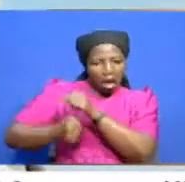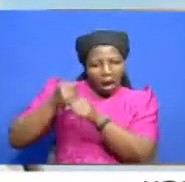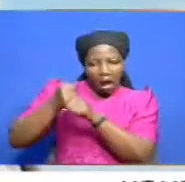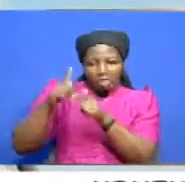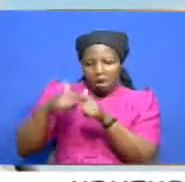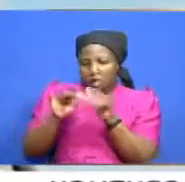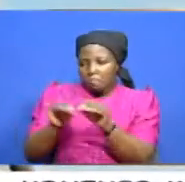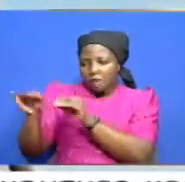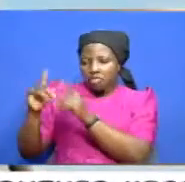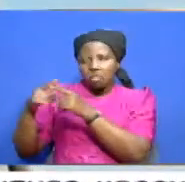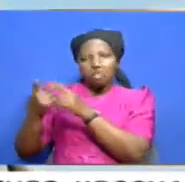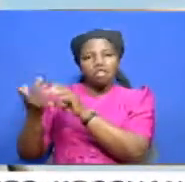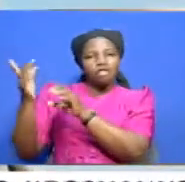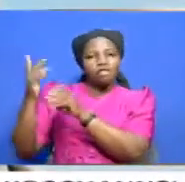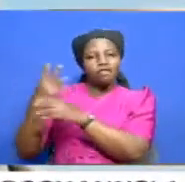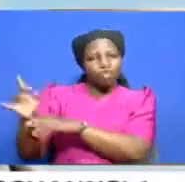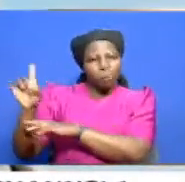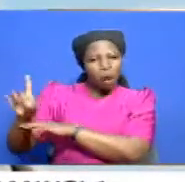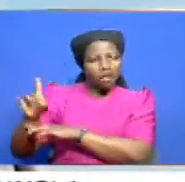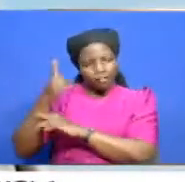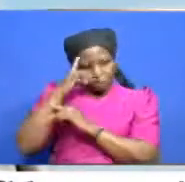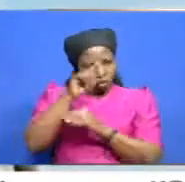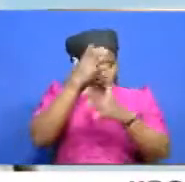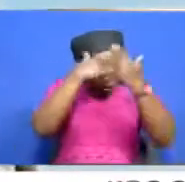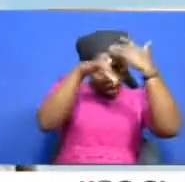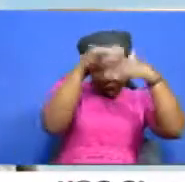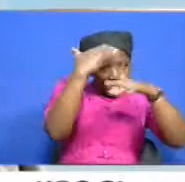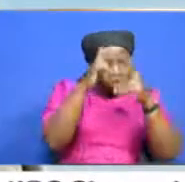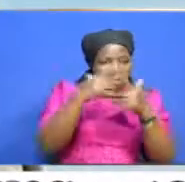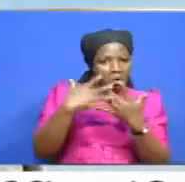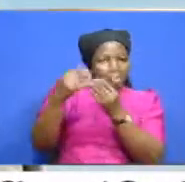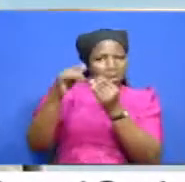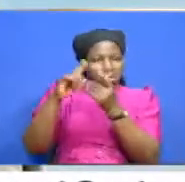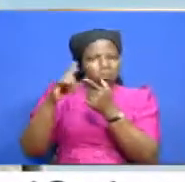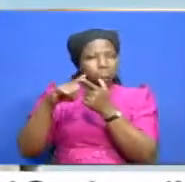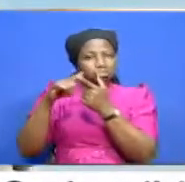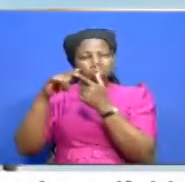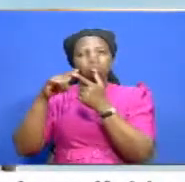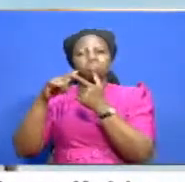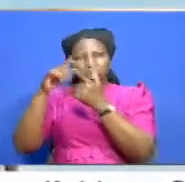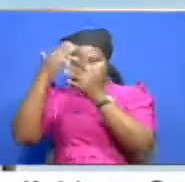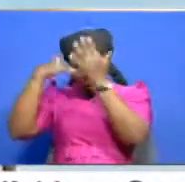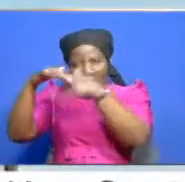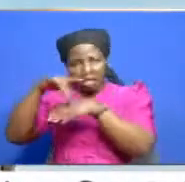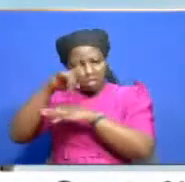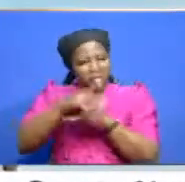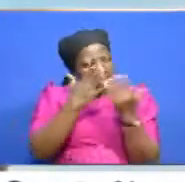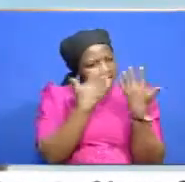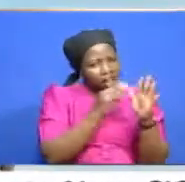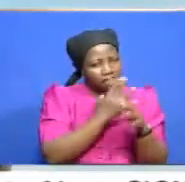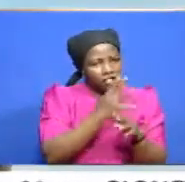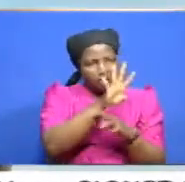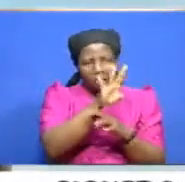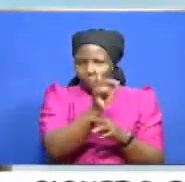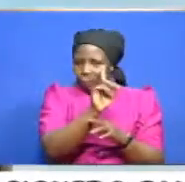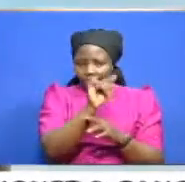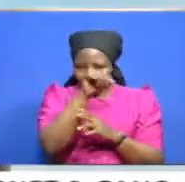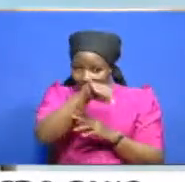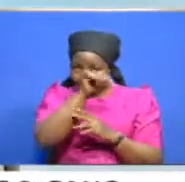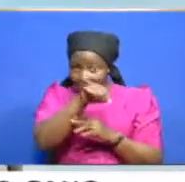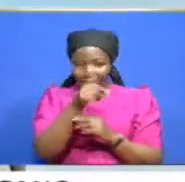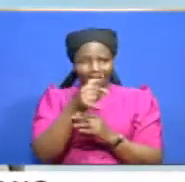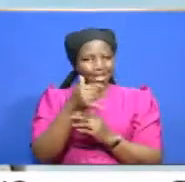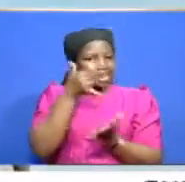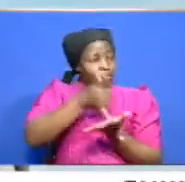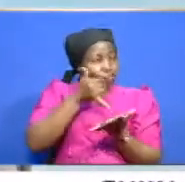to qualify to go to the university, you need not to finish Form 4. So this element was not catered for. Mm-hmm. It would